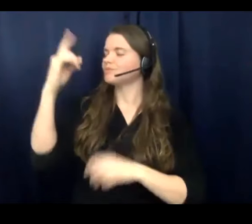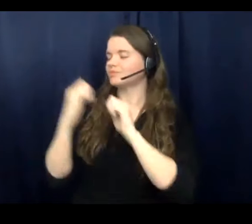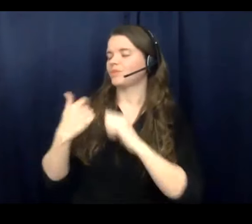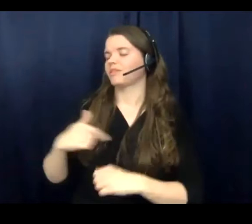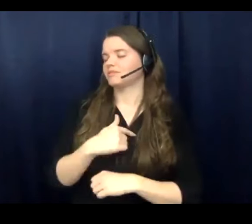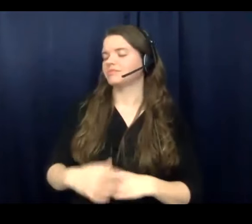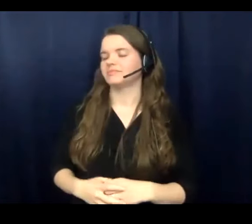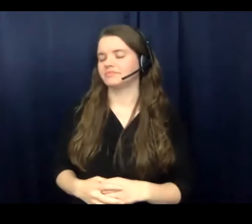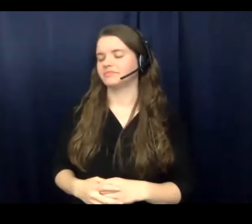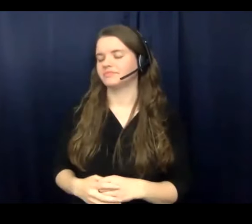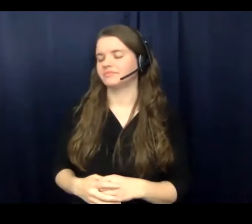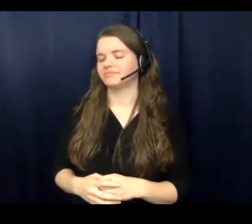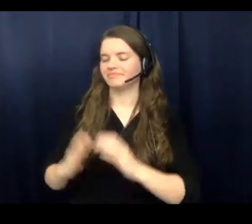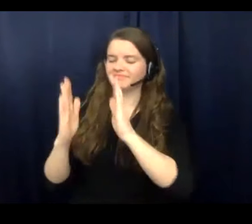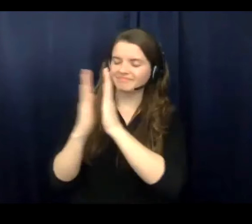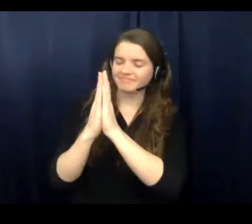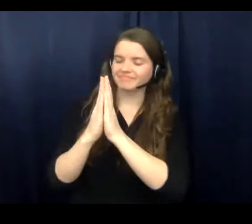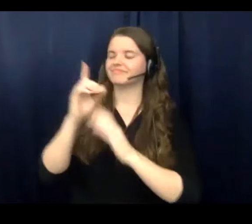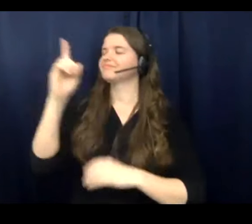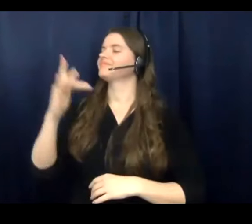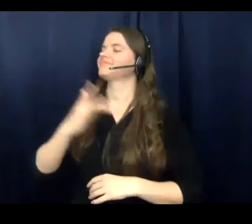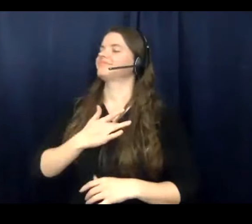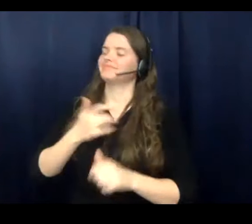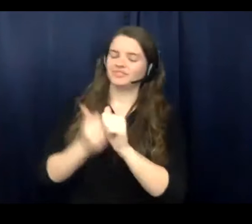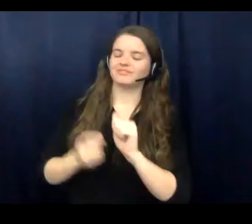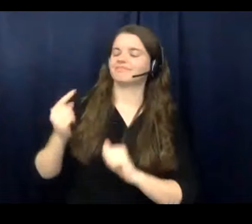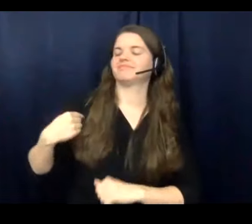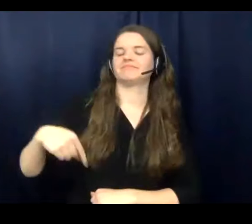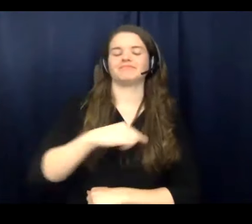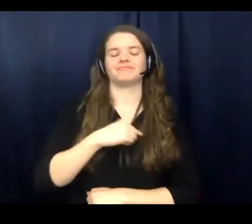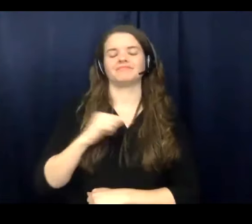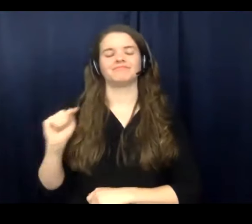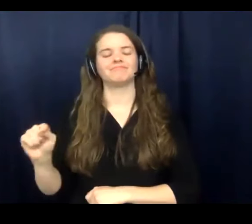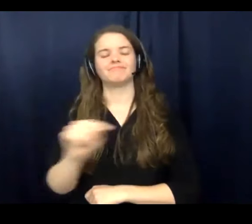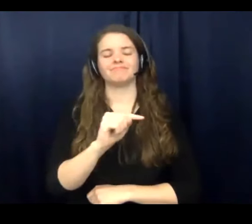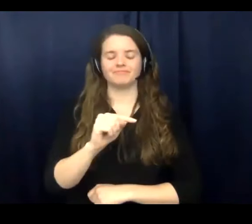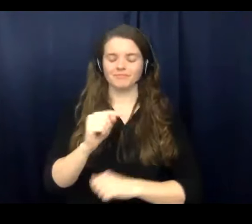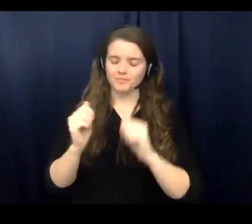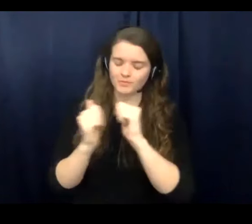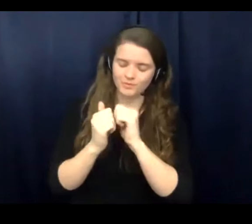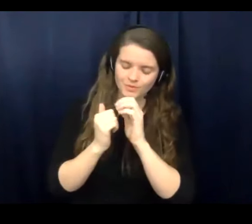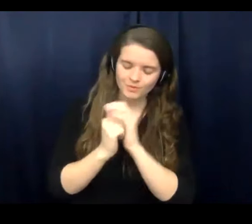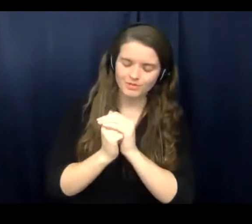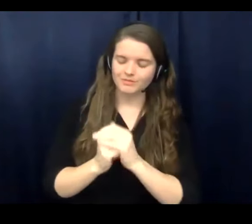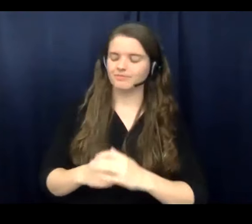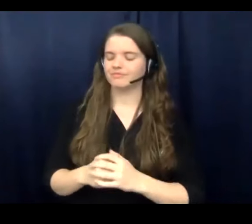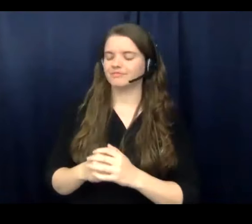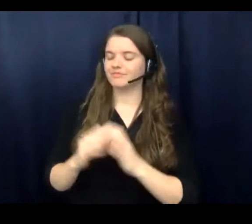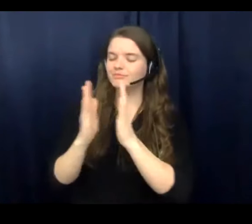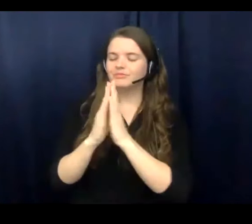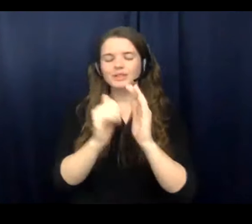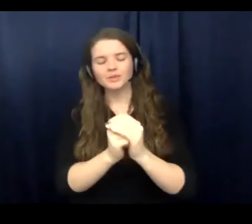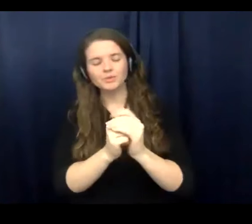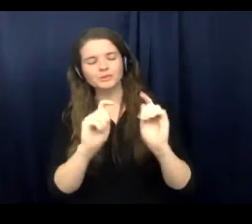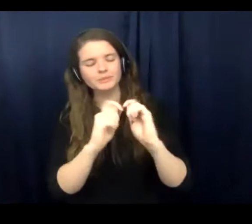we just pray that you touch each and every one of us as we go through with worship. We pray for the worship team as they come